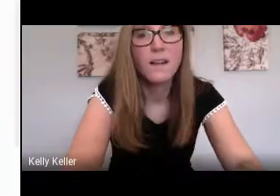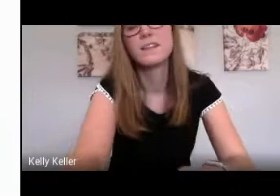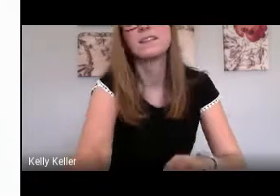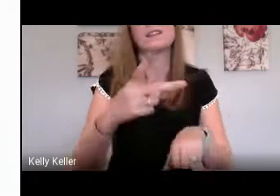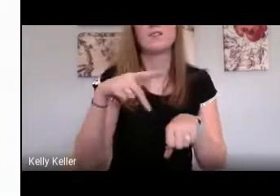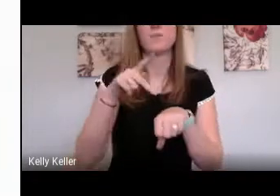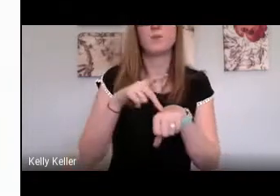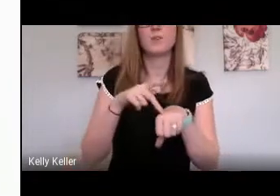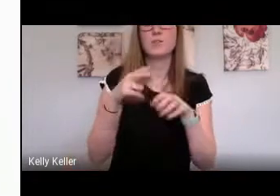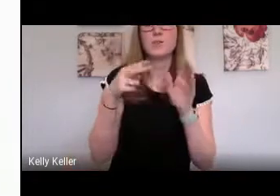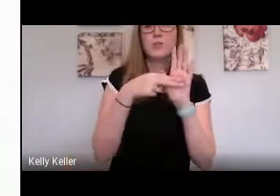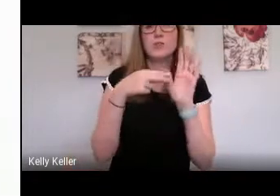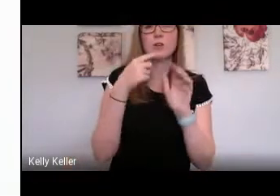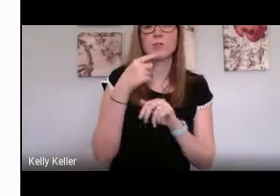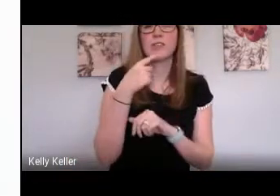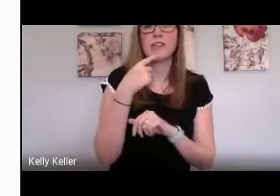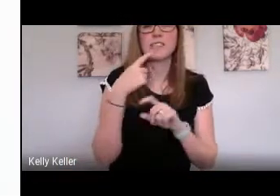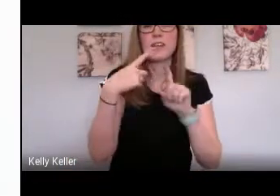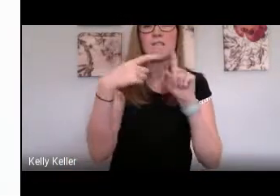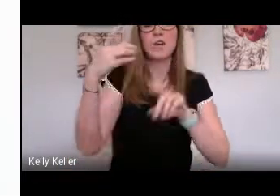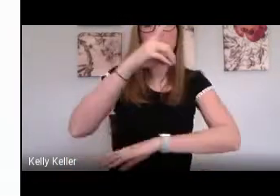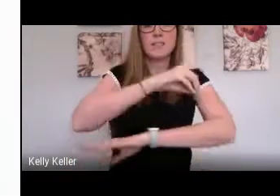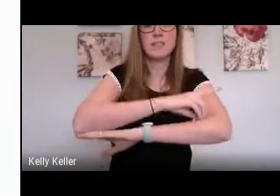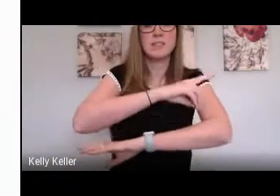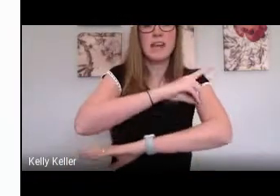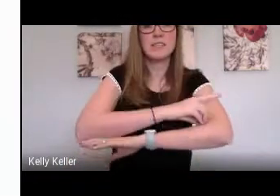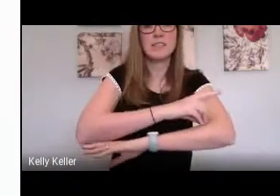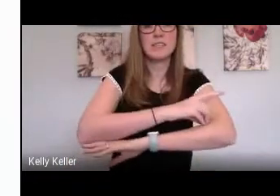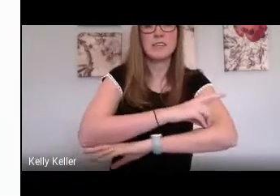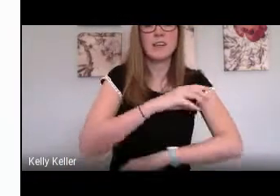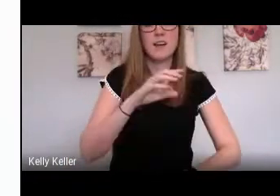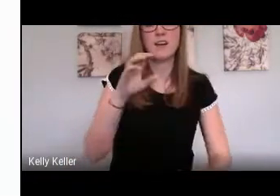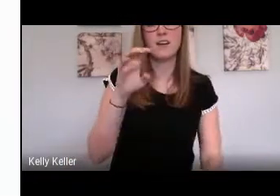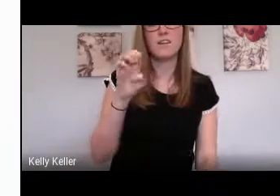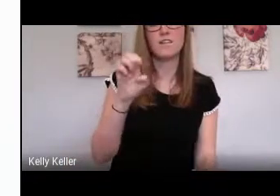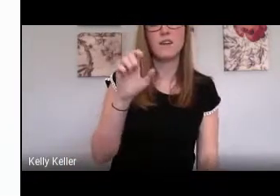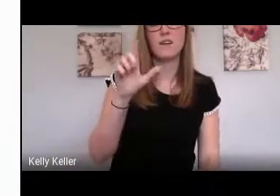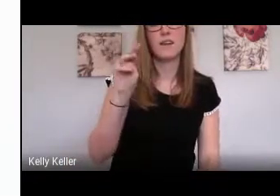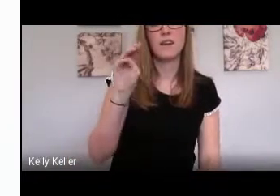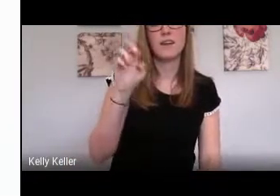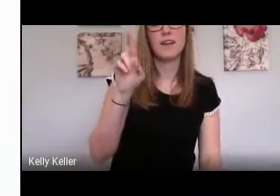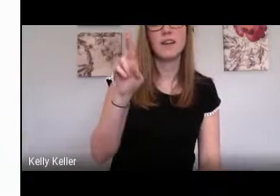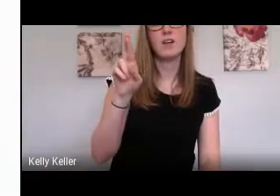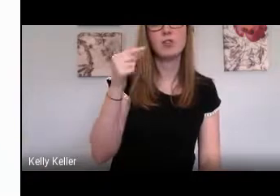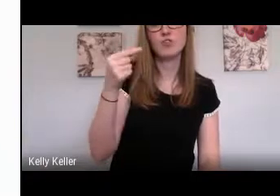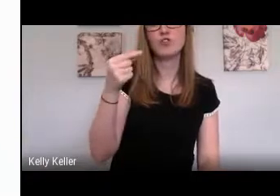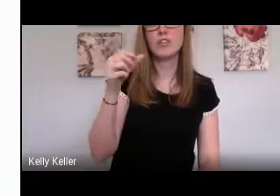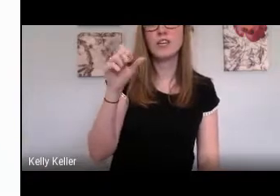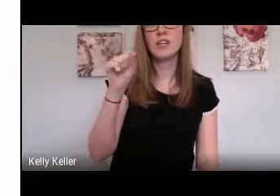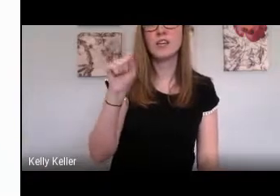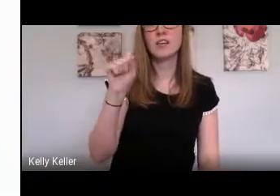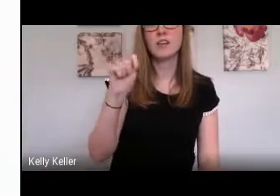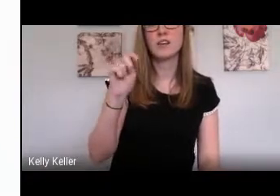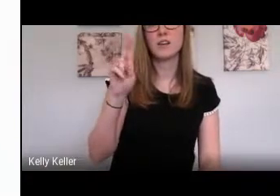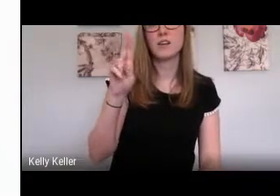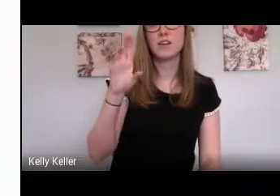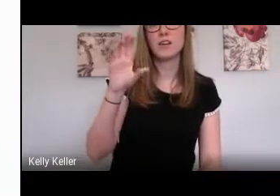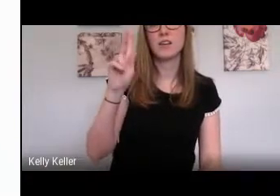the principal's note says from the desk of Elmer G